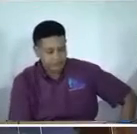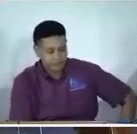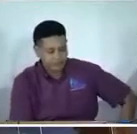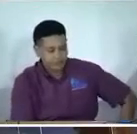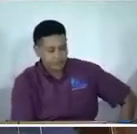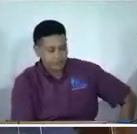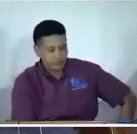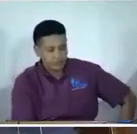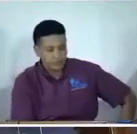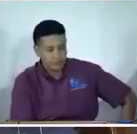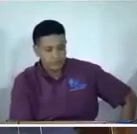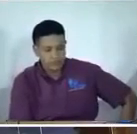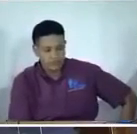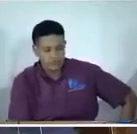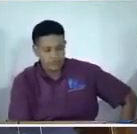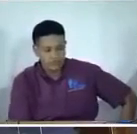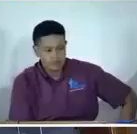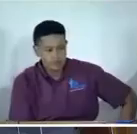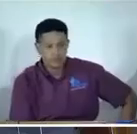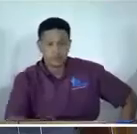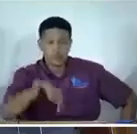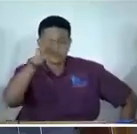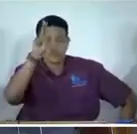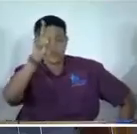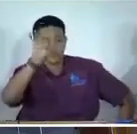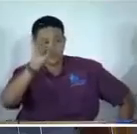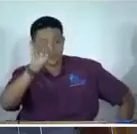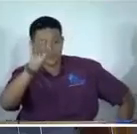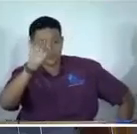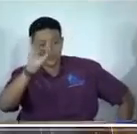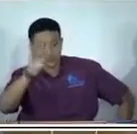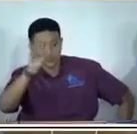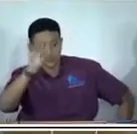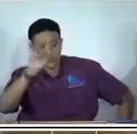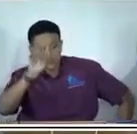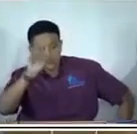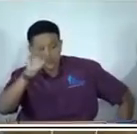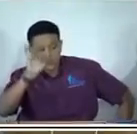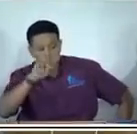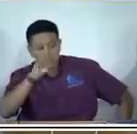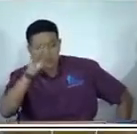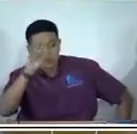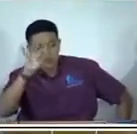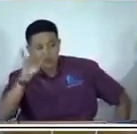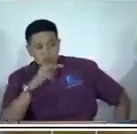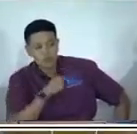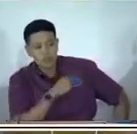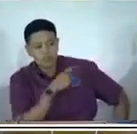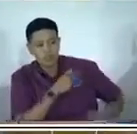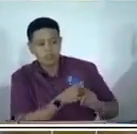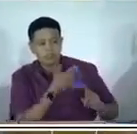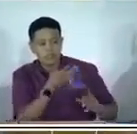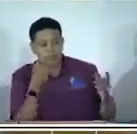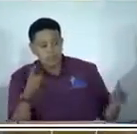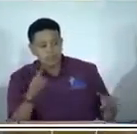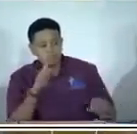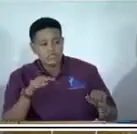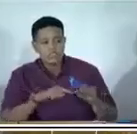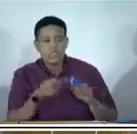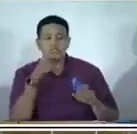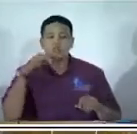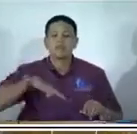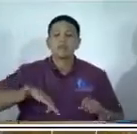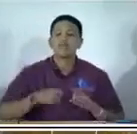Then we go to the University Hospital of the West Indies, Madam Speaker. The University Hospital of the West Indies has started to benefit from